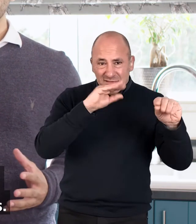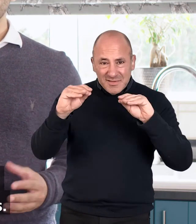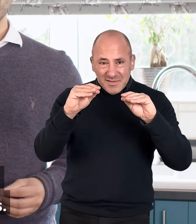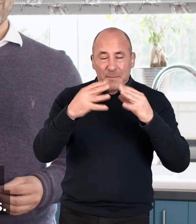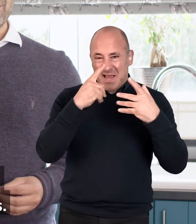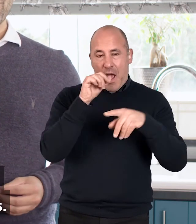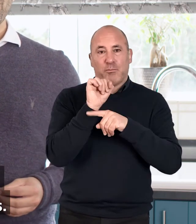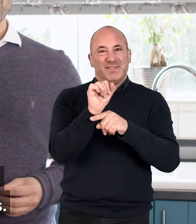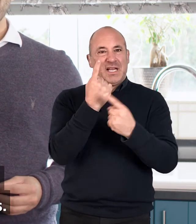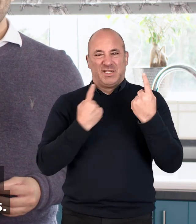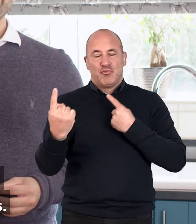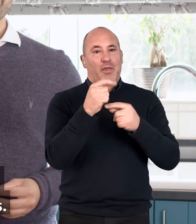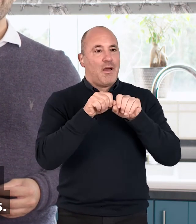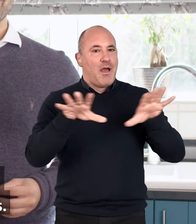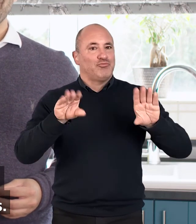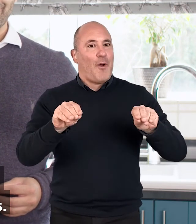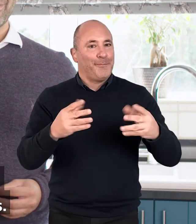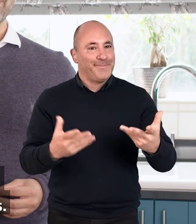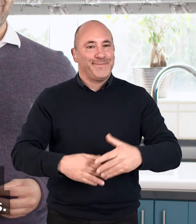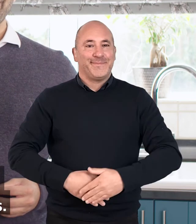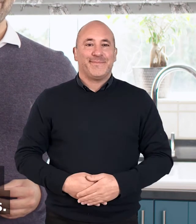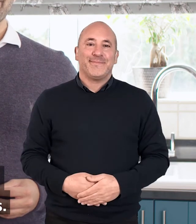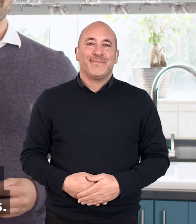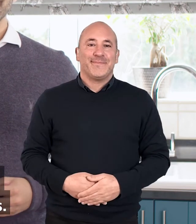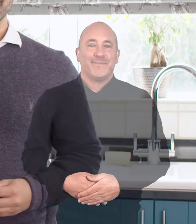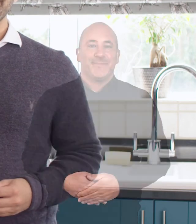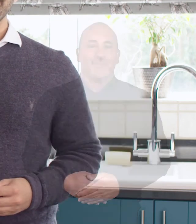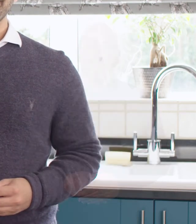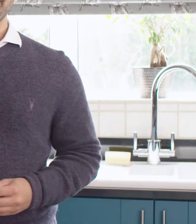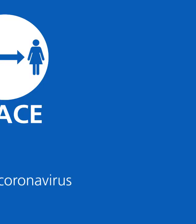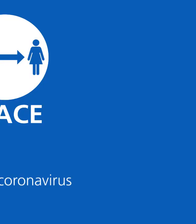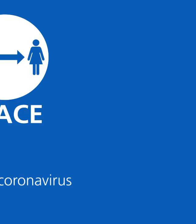positive, the more we can protect each other from the virus. result, the